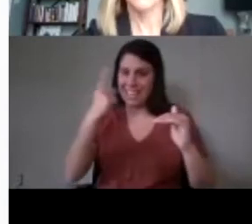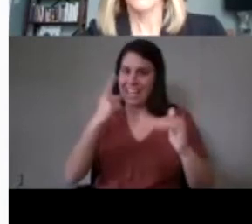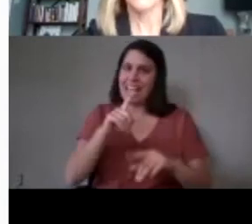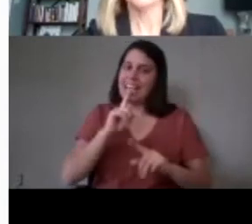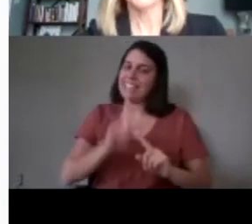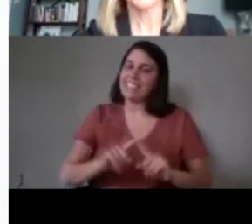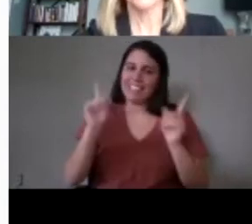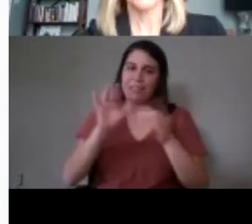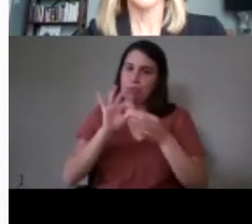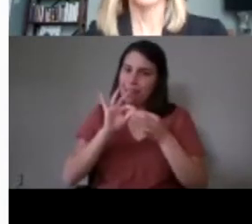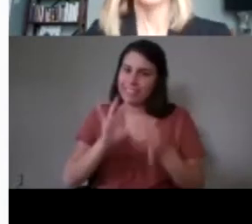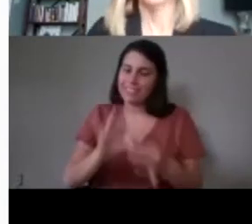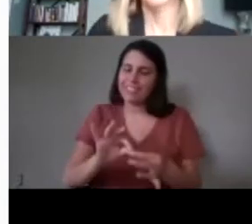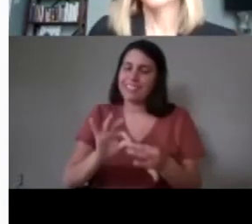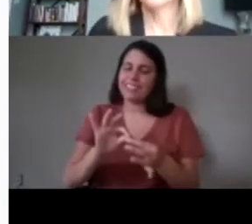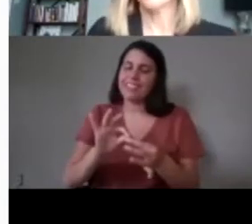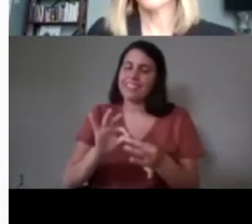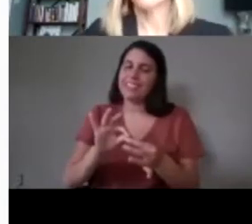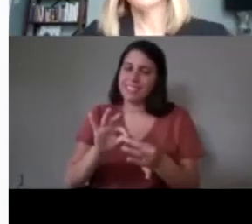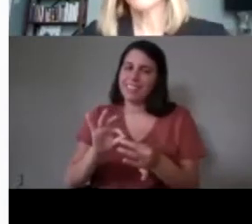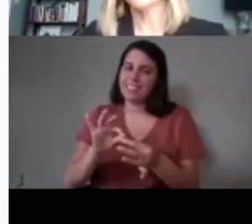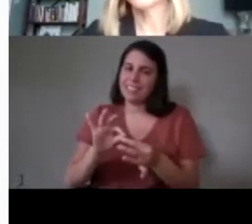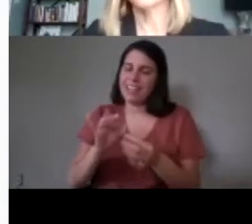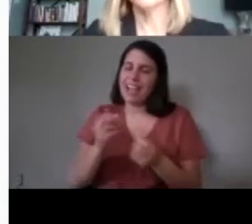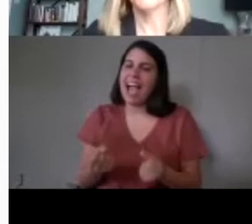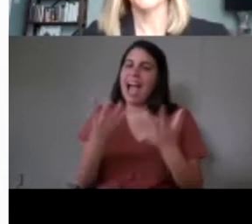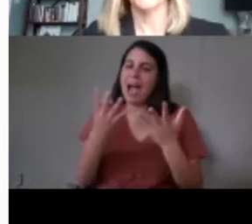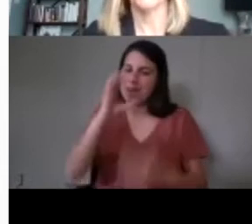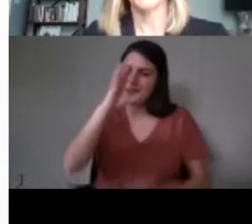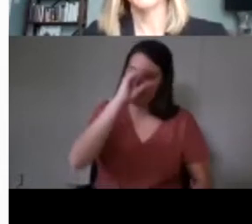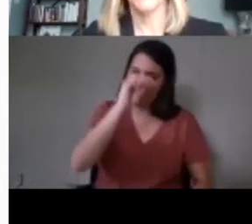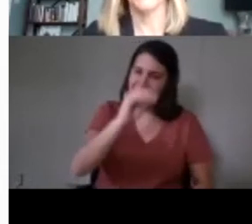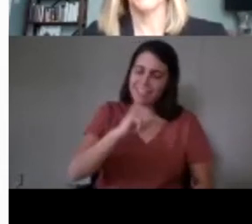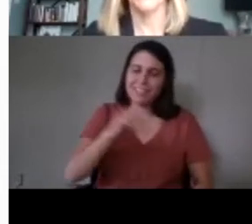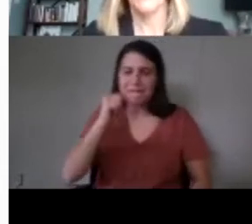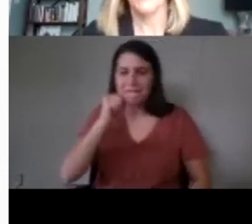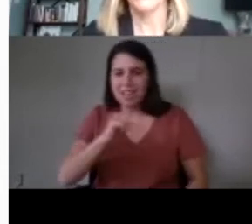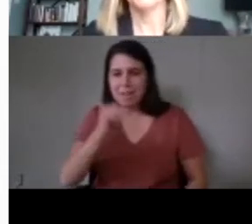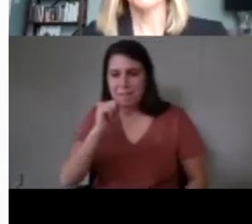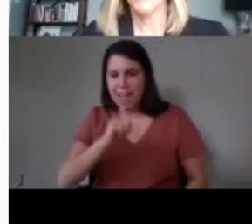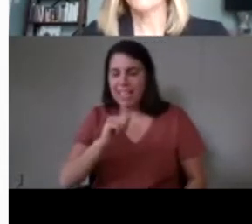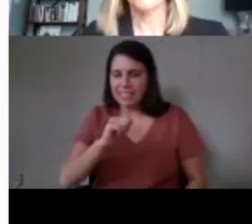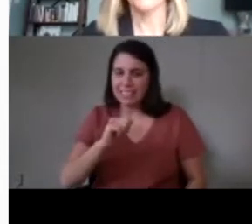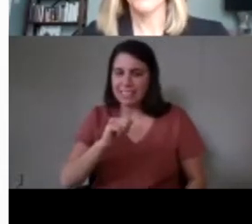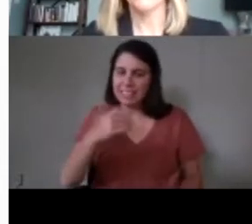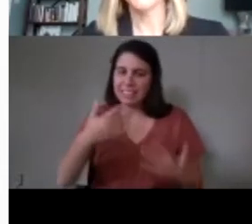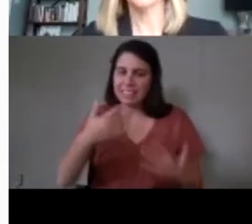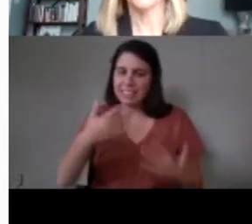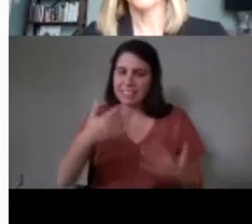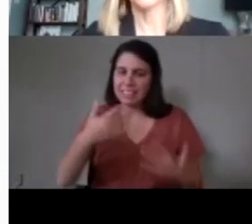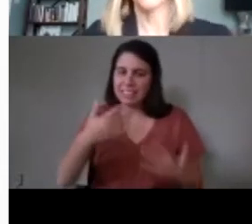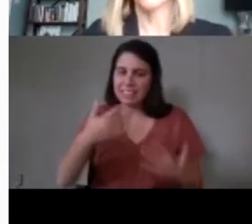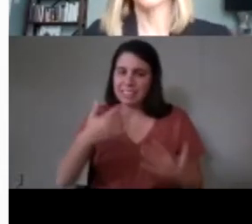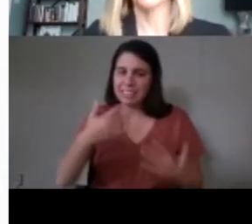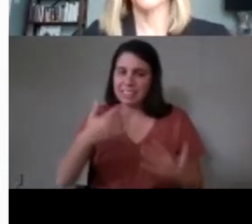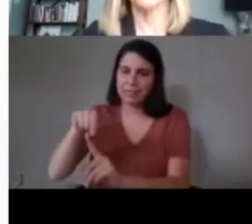Inside regarding the number of males and females who participated. Primarily males